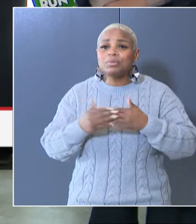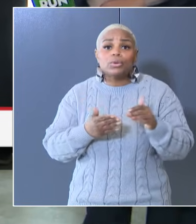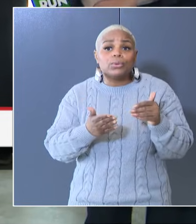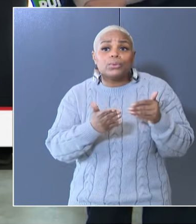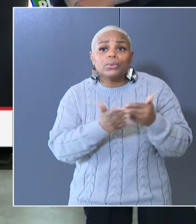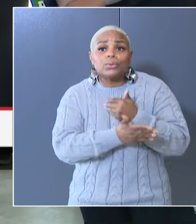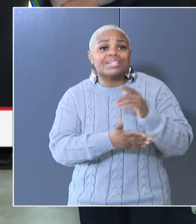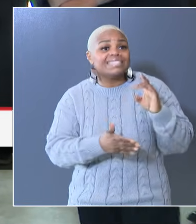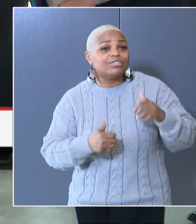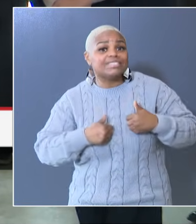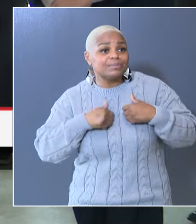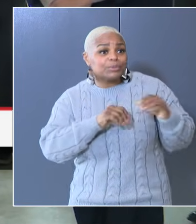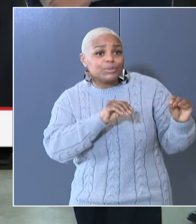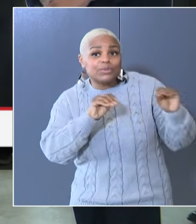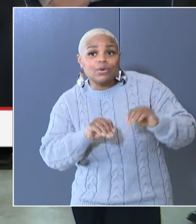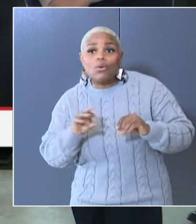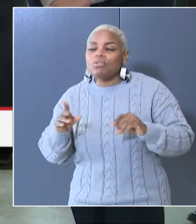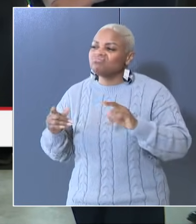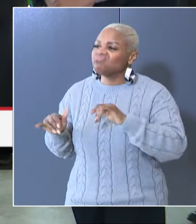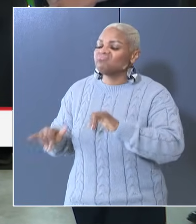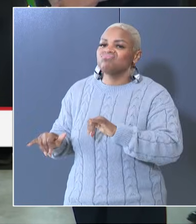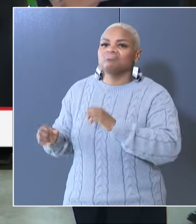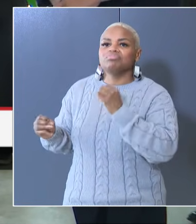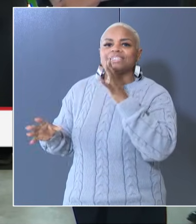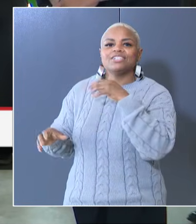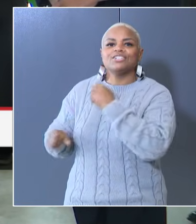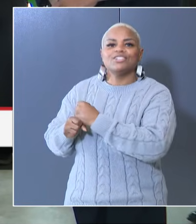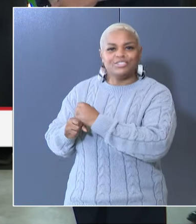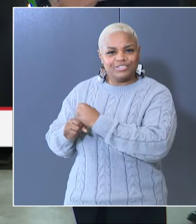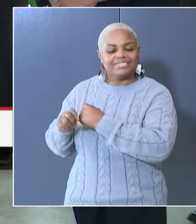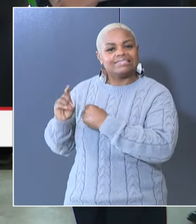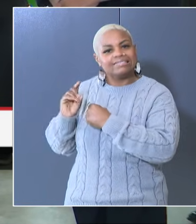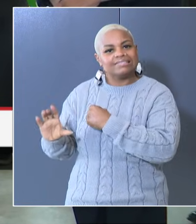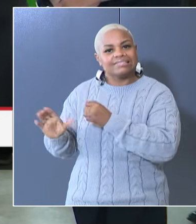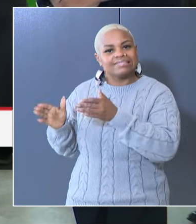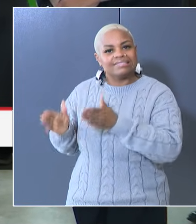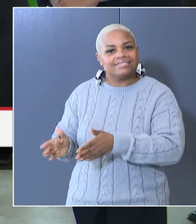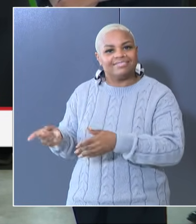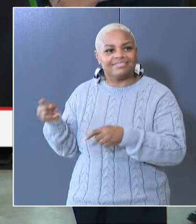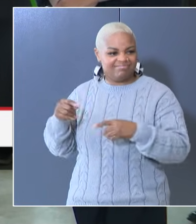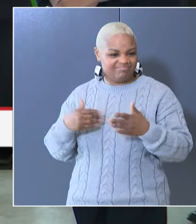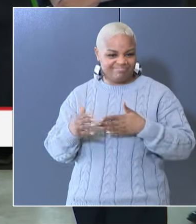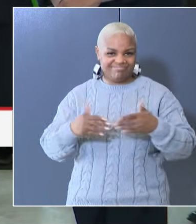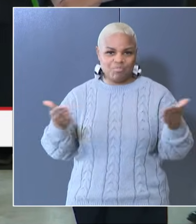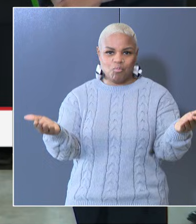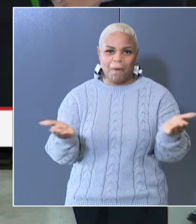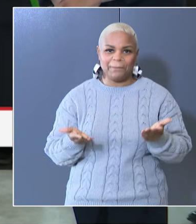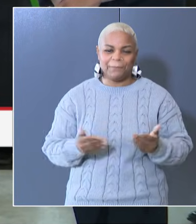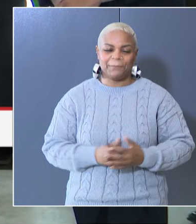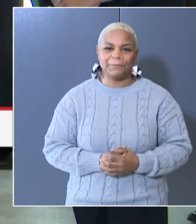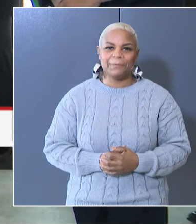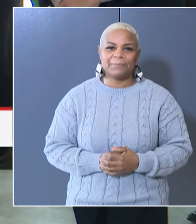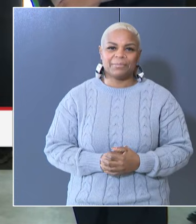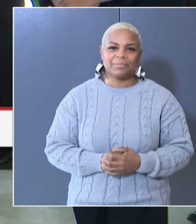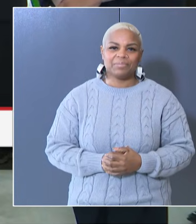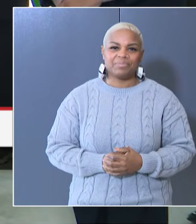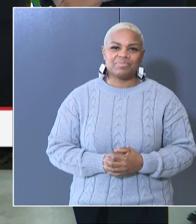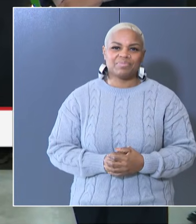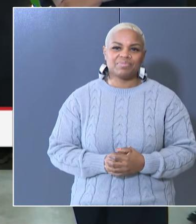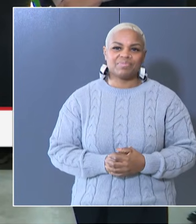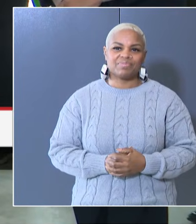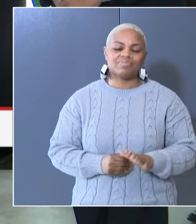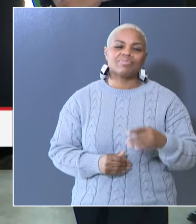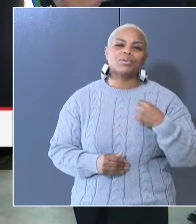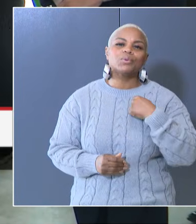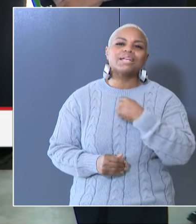The DC Green Bank's investments, along with our partners at LISC, they help to make this vision possible while setting new standards for what